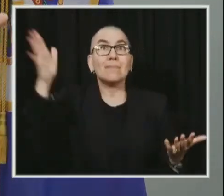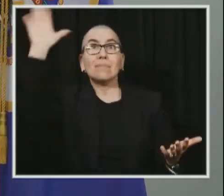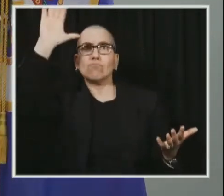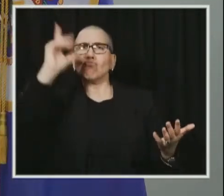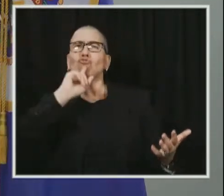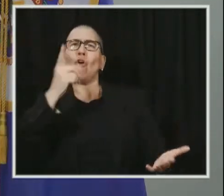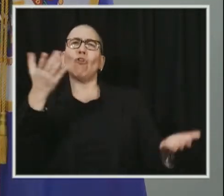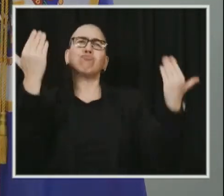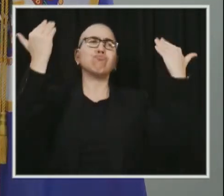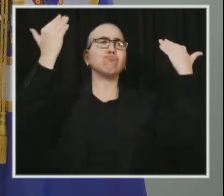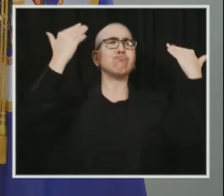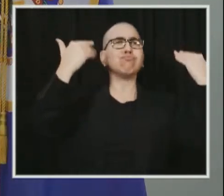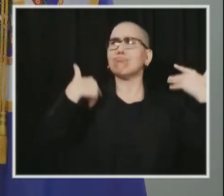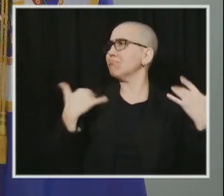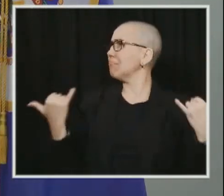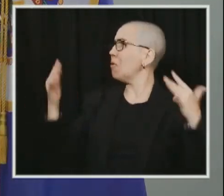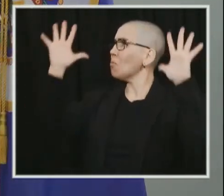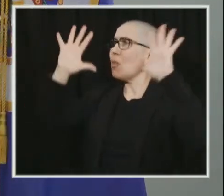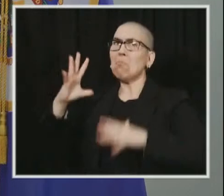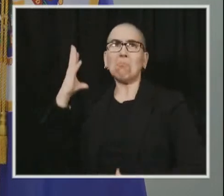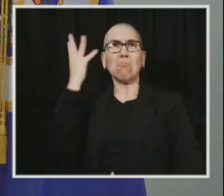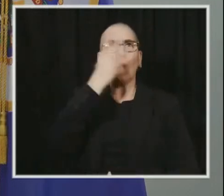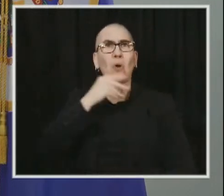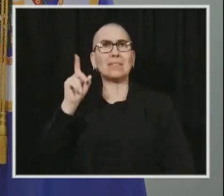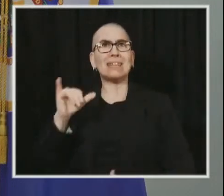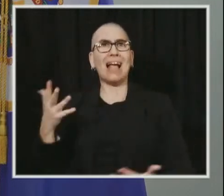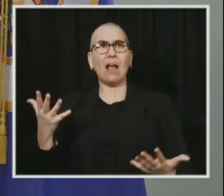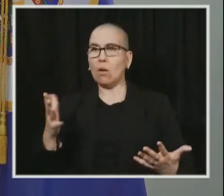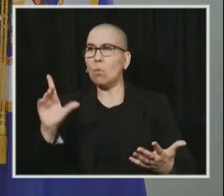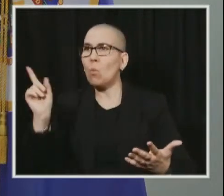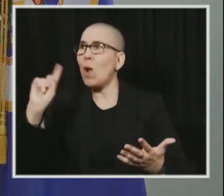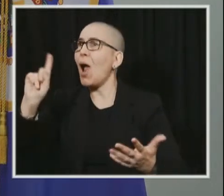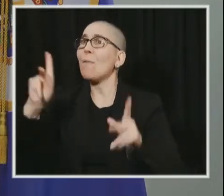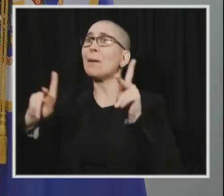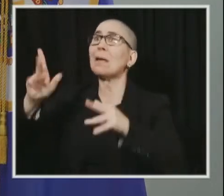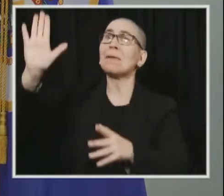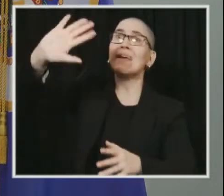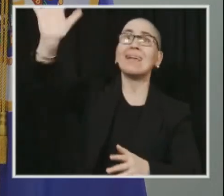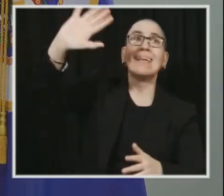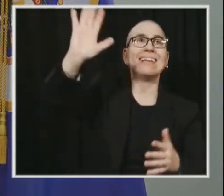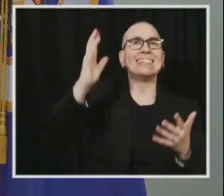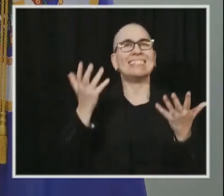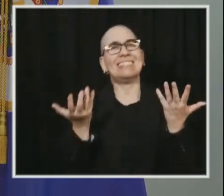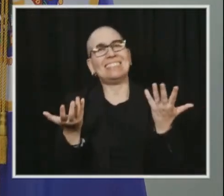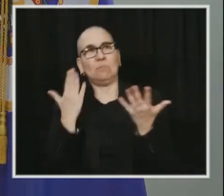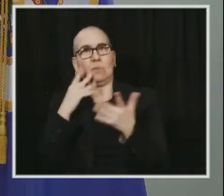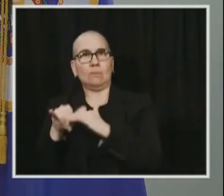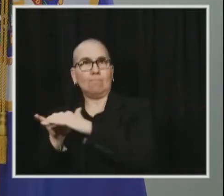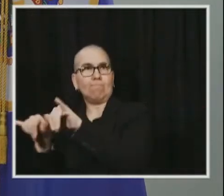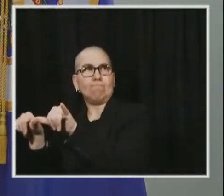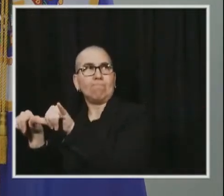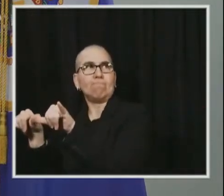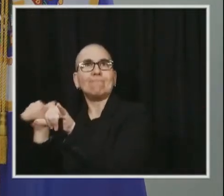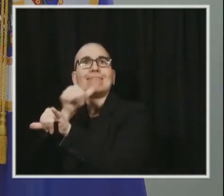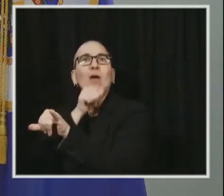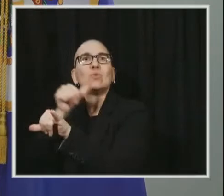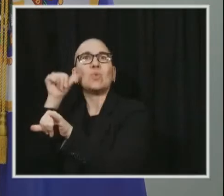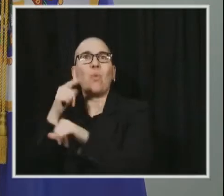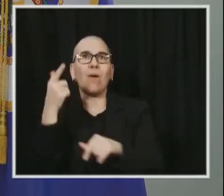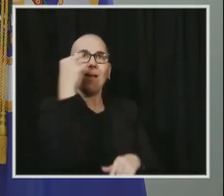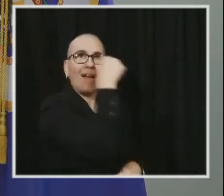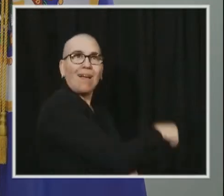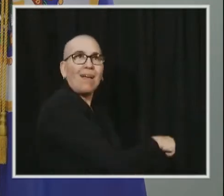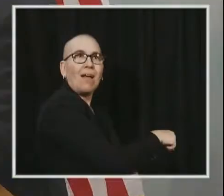don't necessarily know that they're there. And those folks that are a little hesitant, anytime you want to come in, those are available for those 65 and